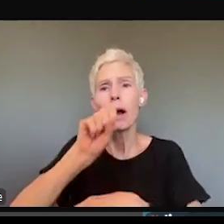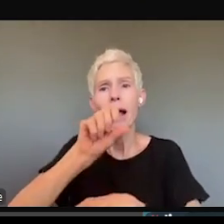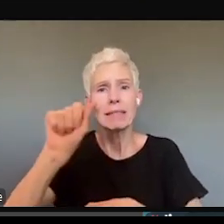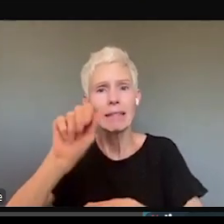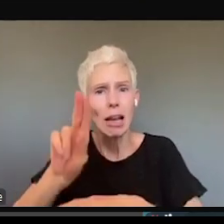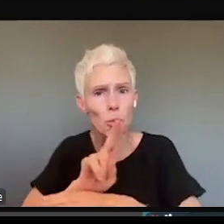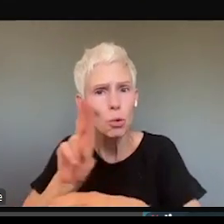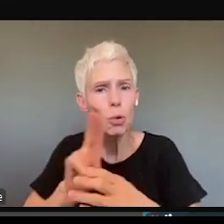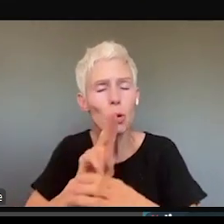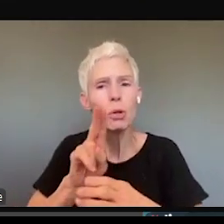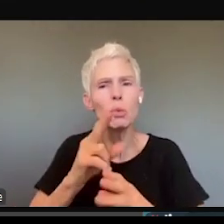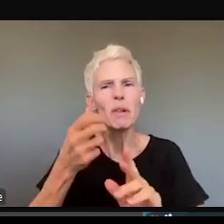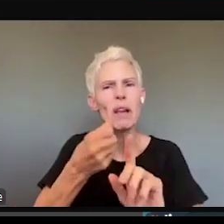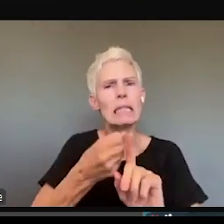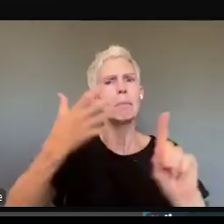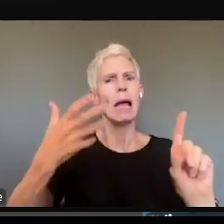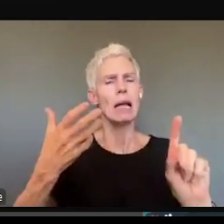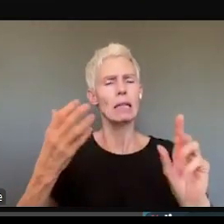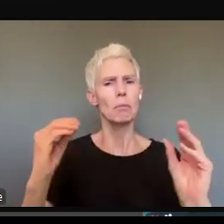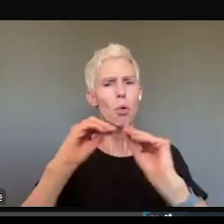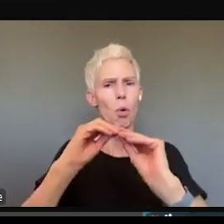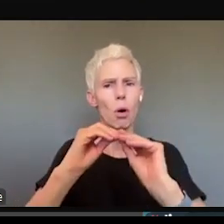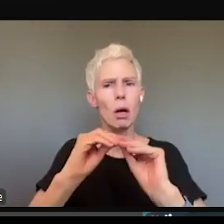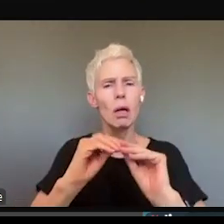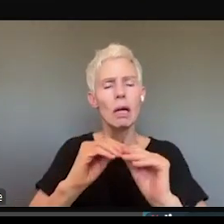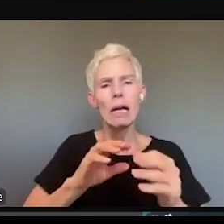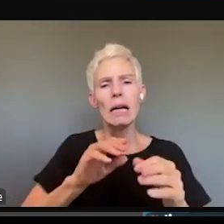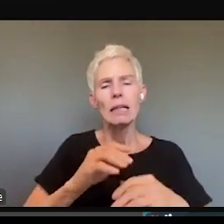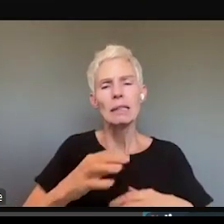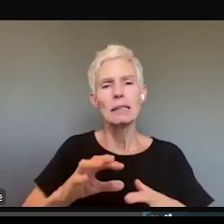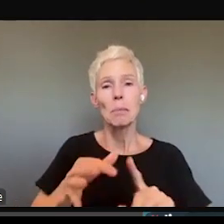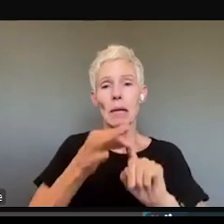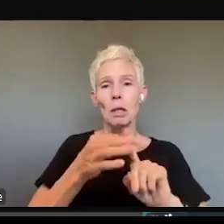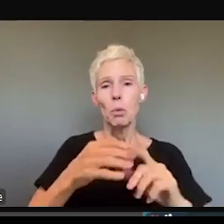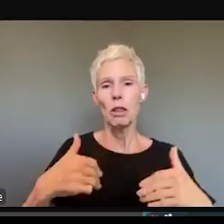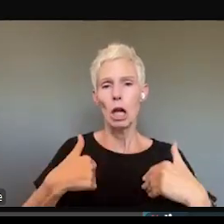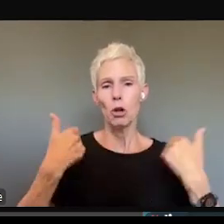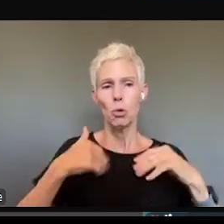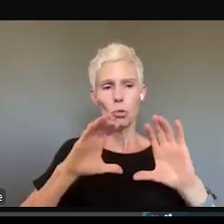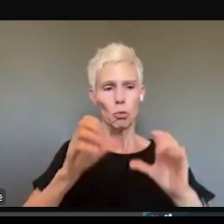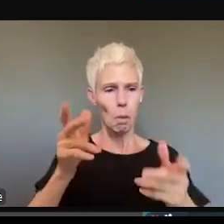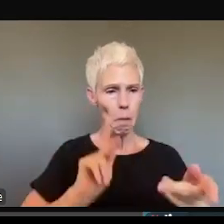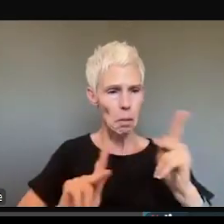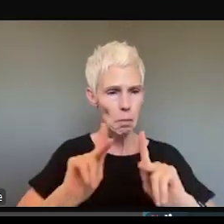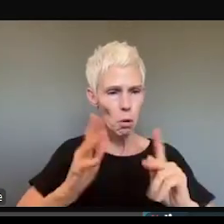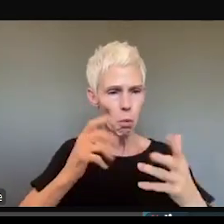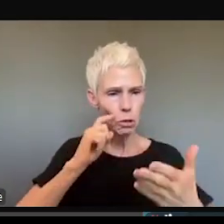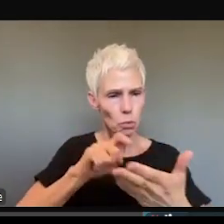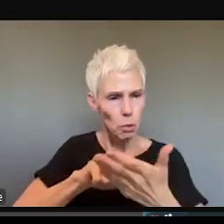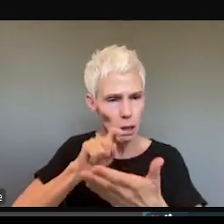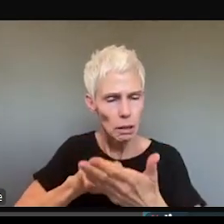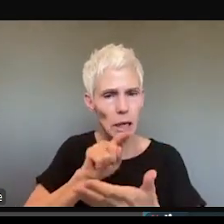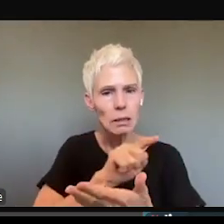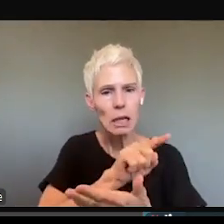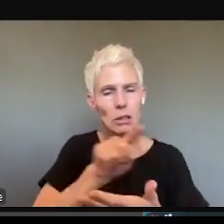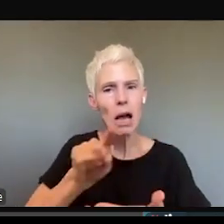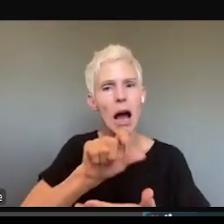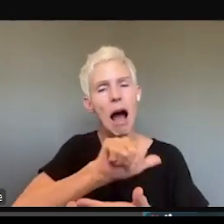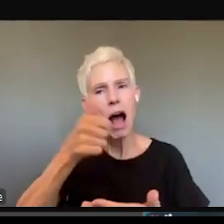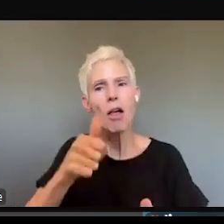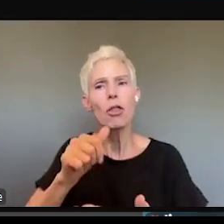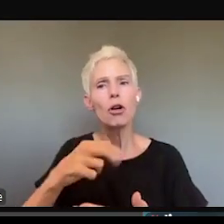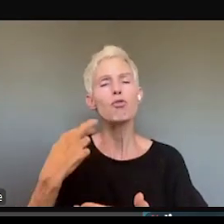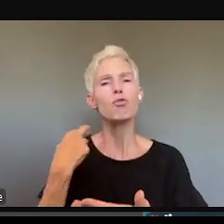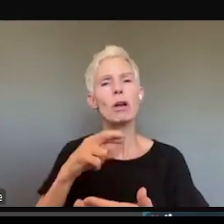of expanded it a little bit, especially with our youth population, to recognize that there are other risk factors